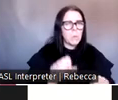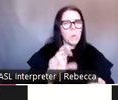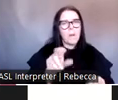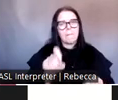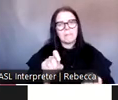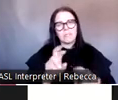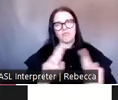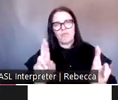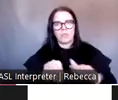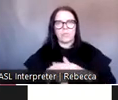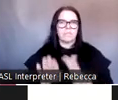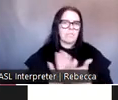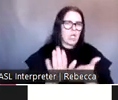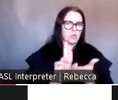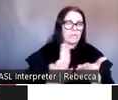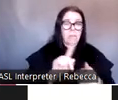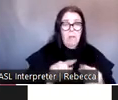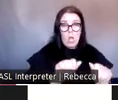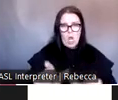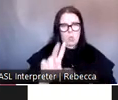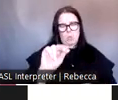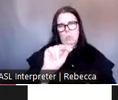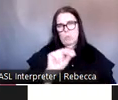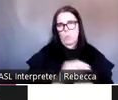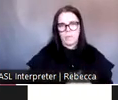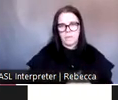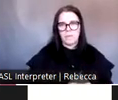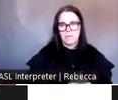post-secondary readiness to take them, but I would certainly not say all of them by any means.